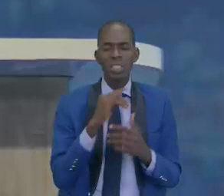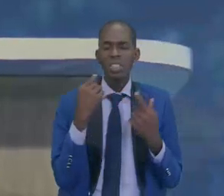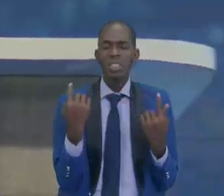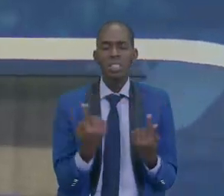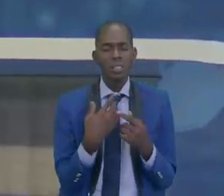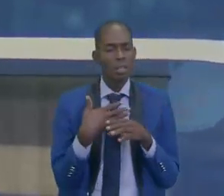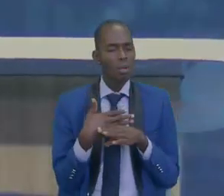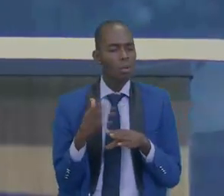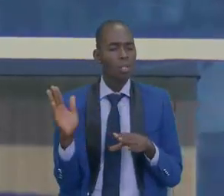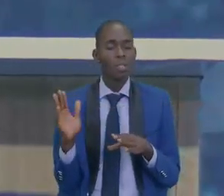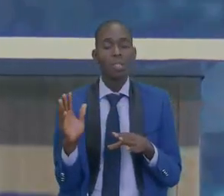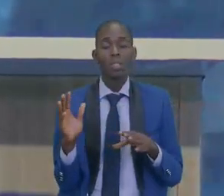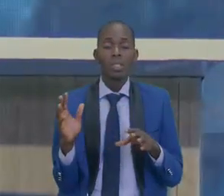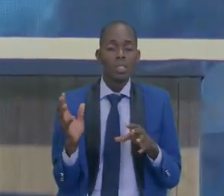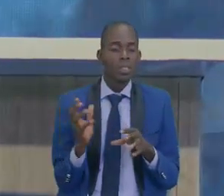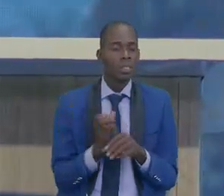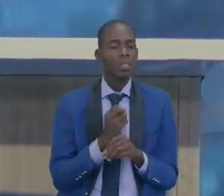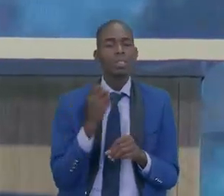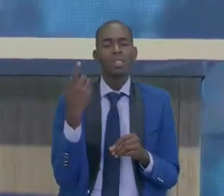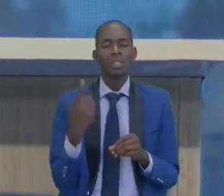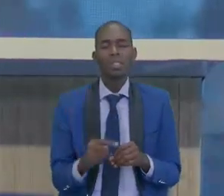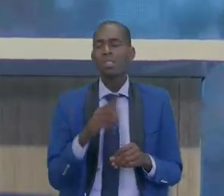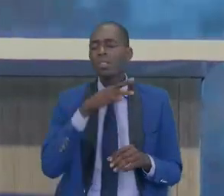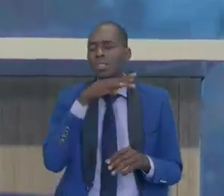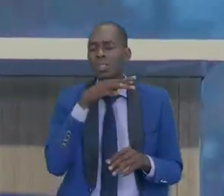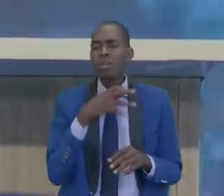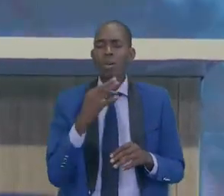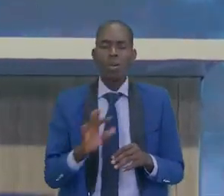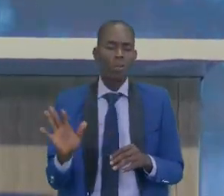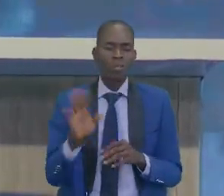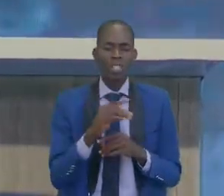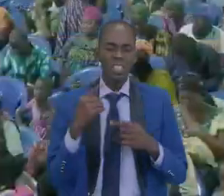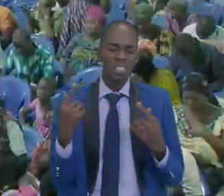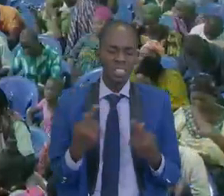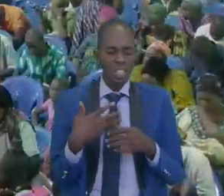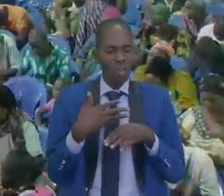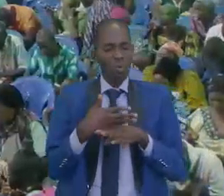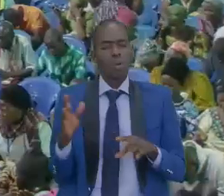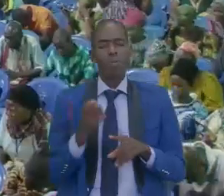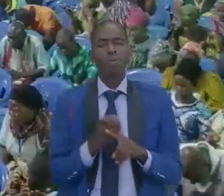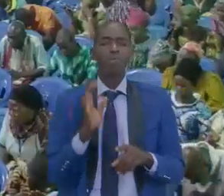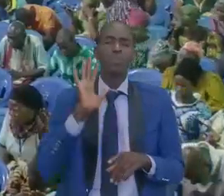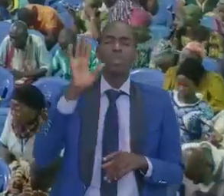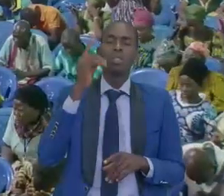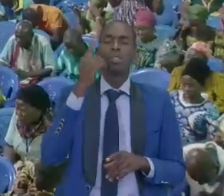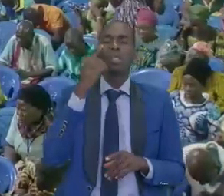Take the defilement of their sin away from your sight.